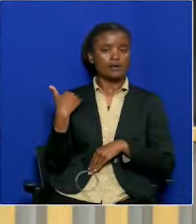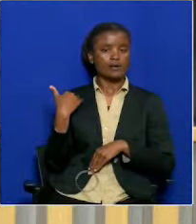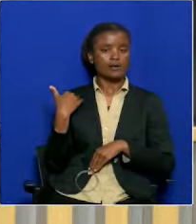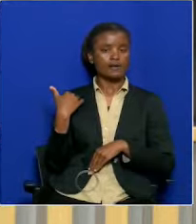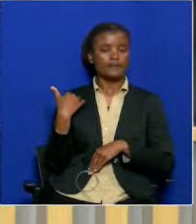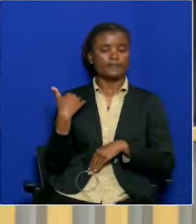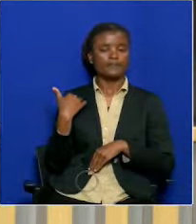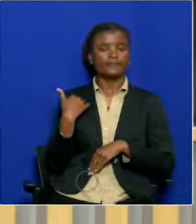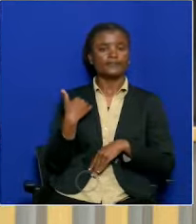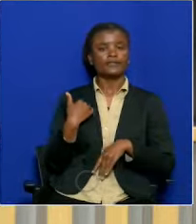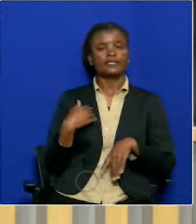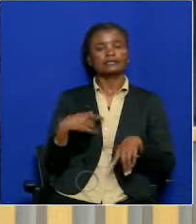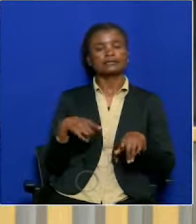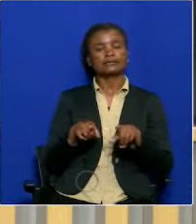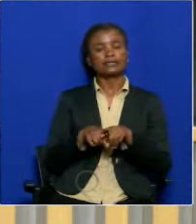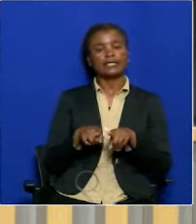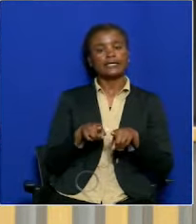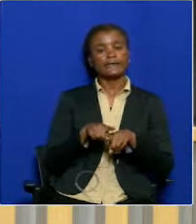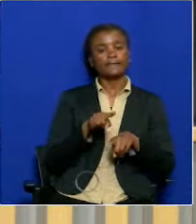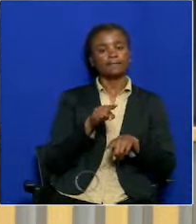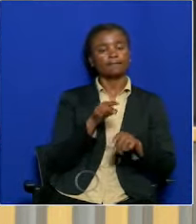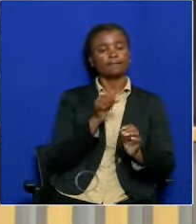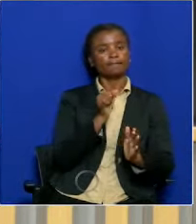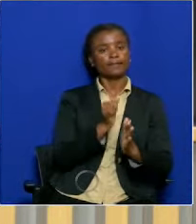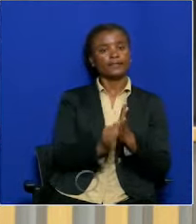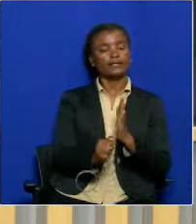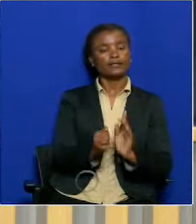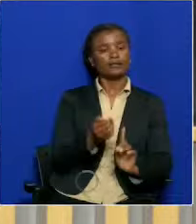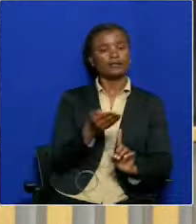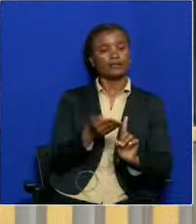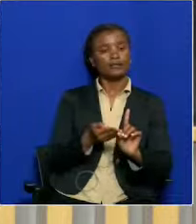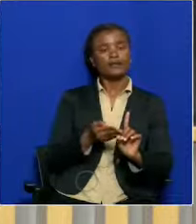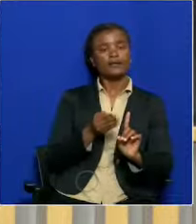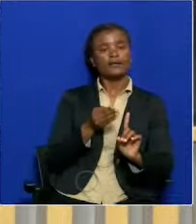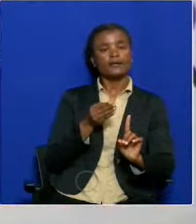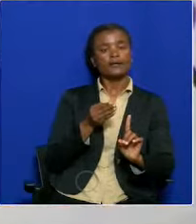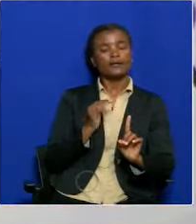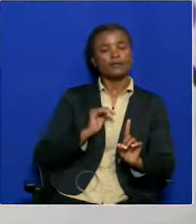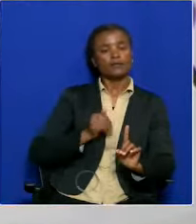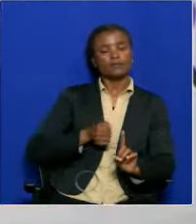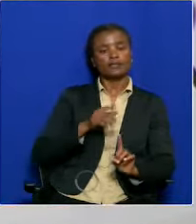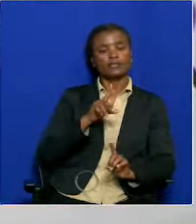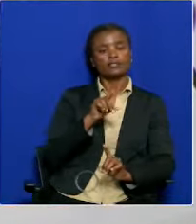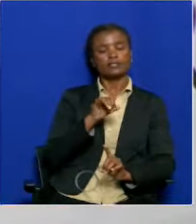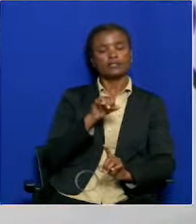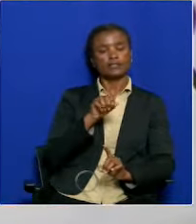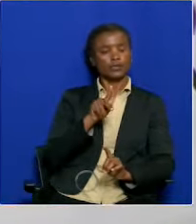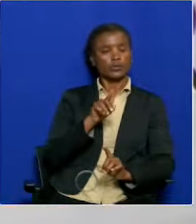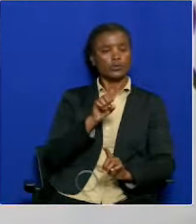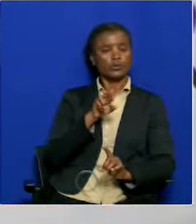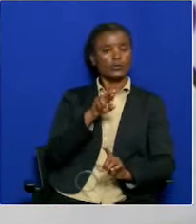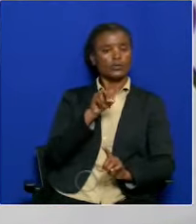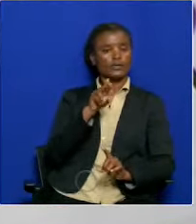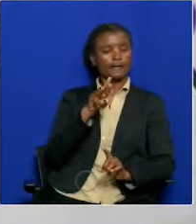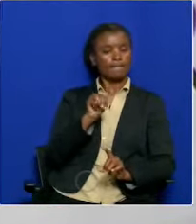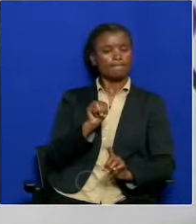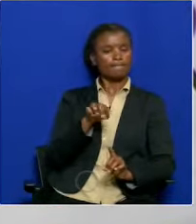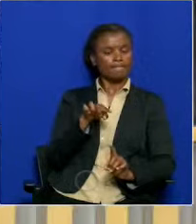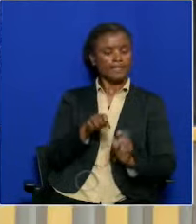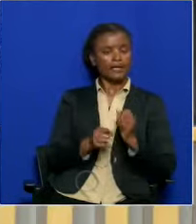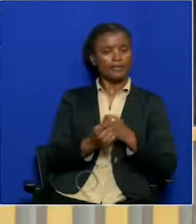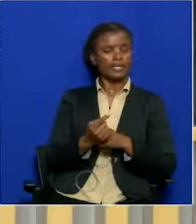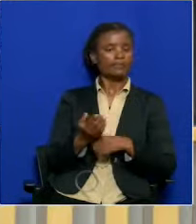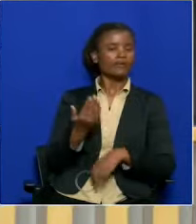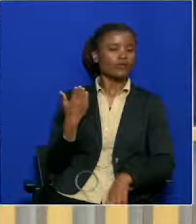Likewise, the matter of Ms. Babita Dekoran was way before that. Yes. So I'm not sure I follow